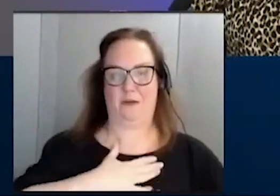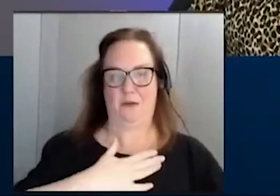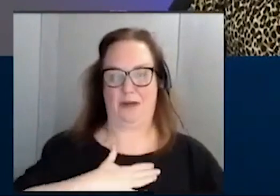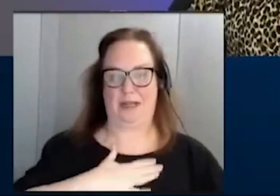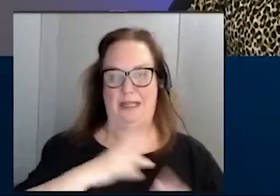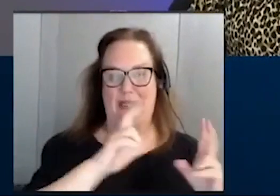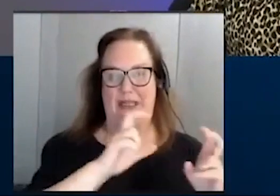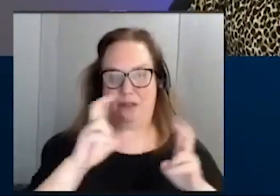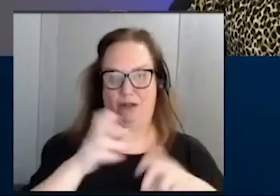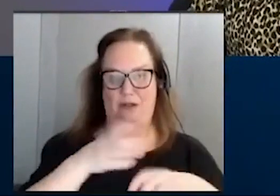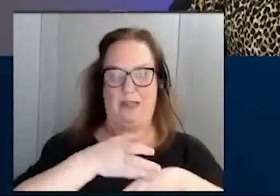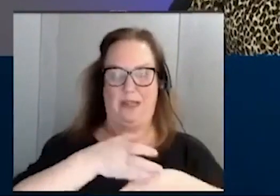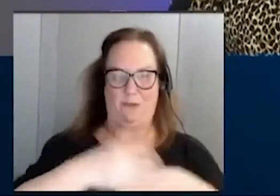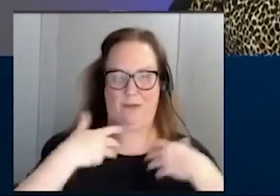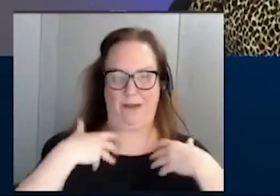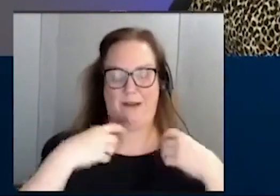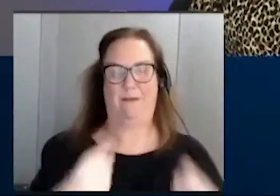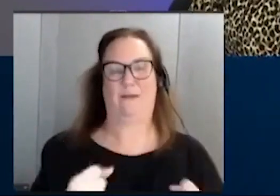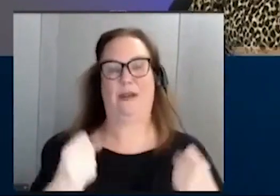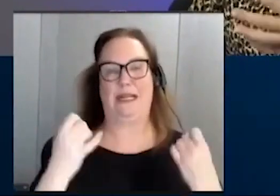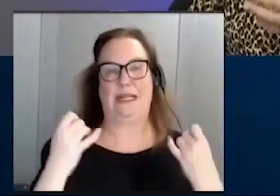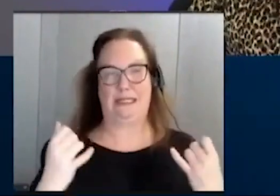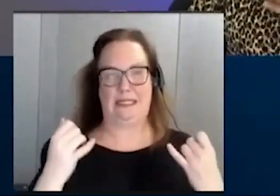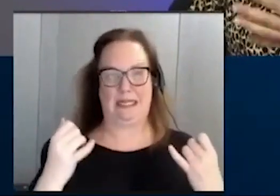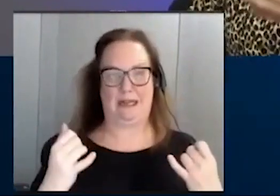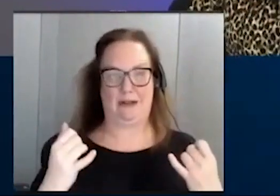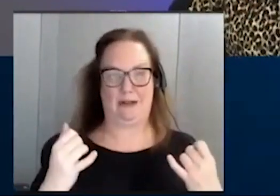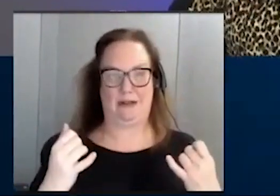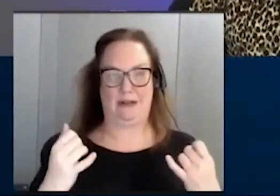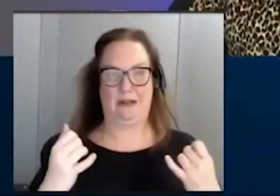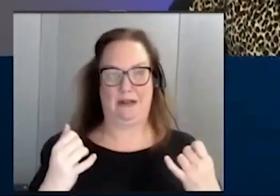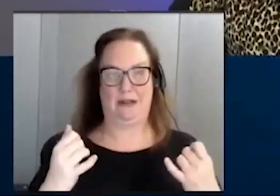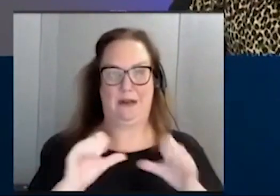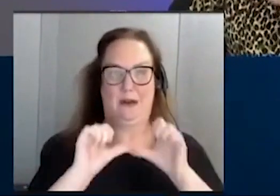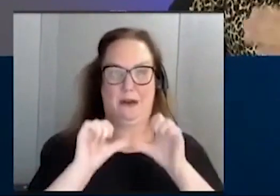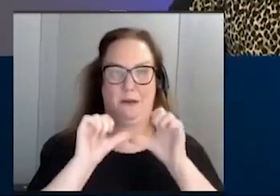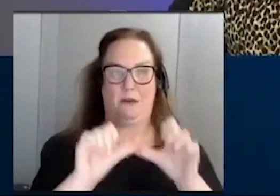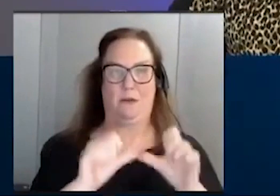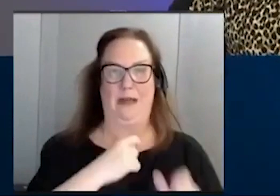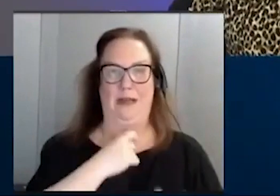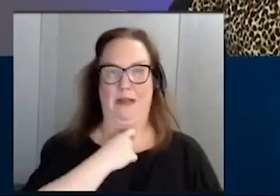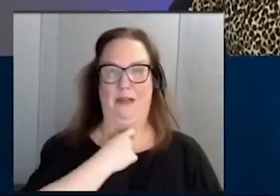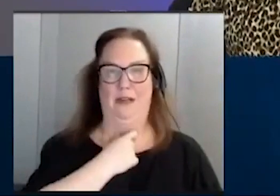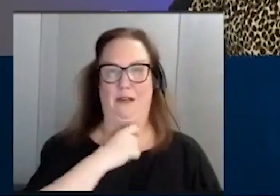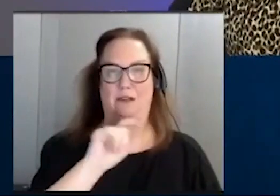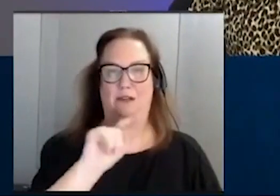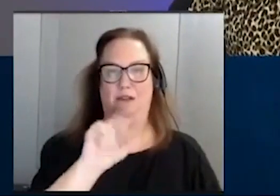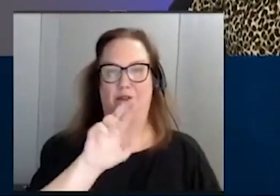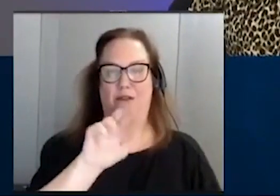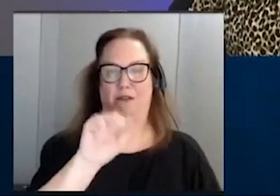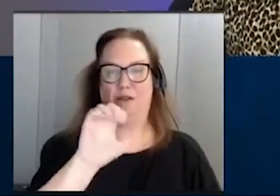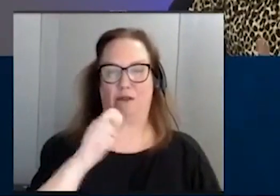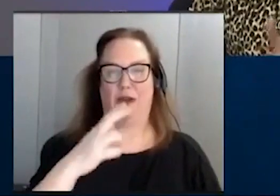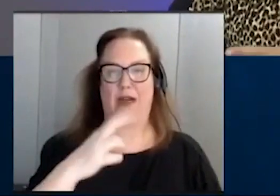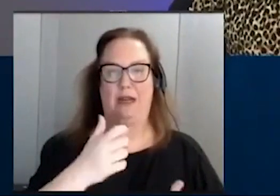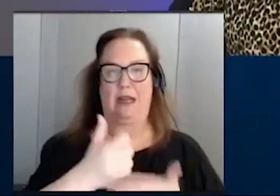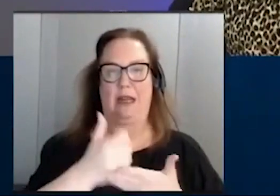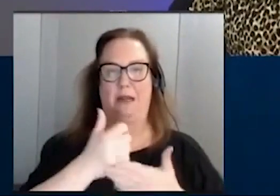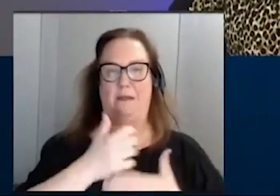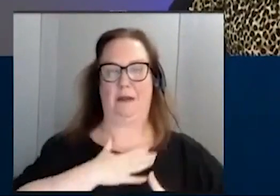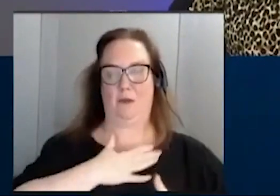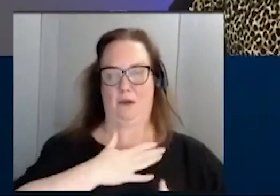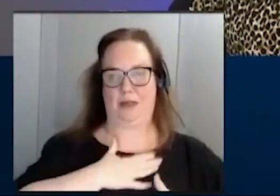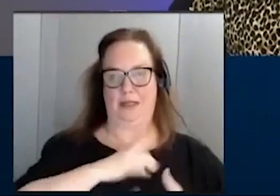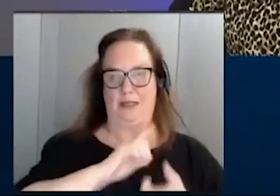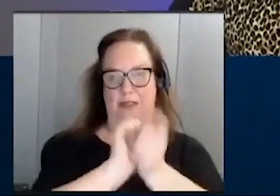post-COVID recovery. He now has a permanent trach. It is the only thing now helping him to breathe. This has changed his life